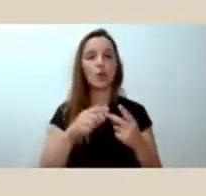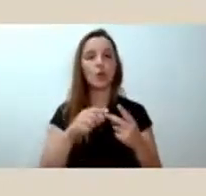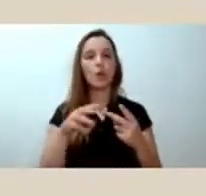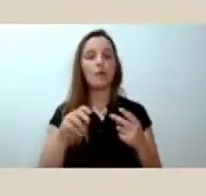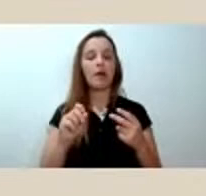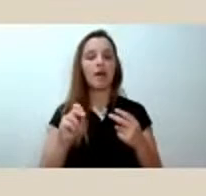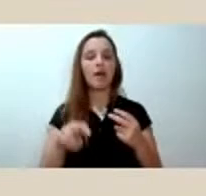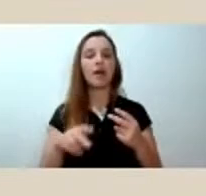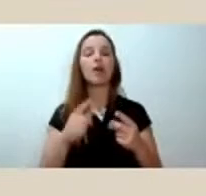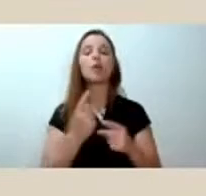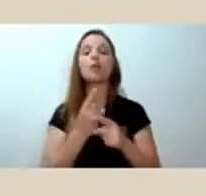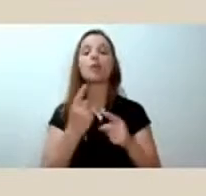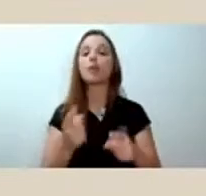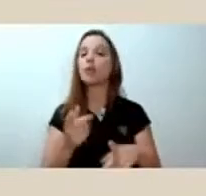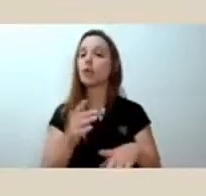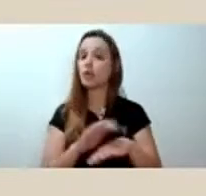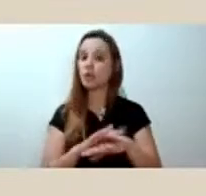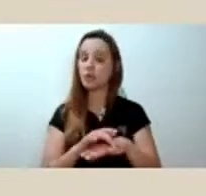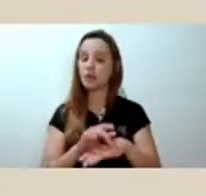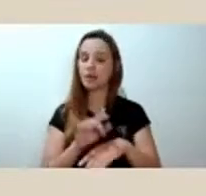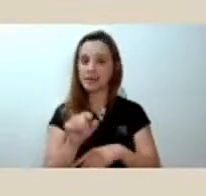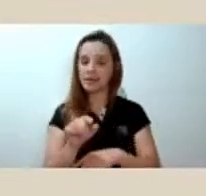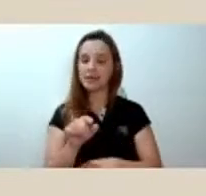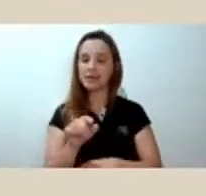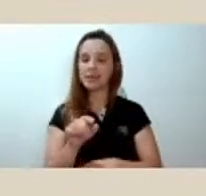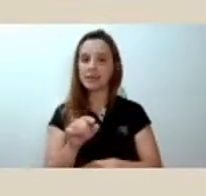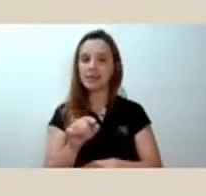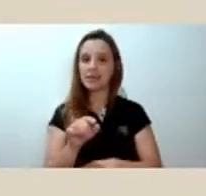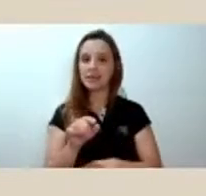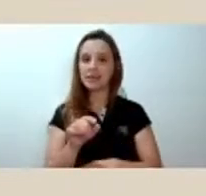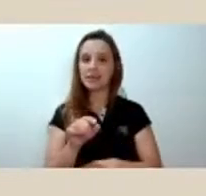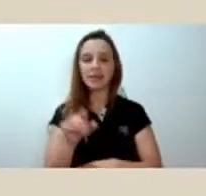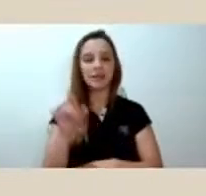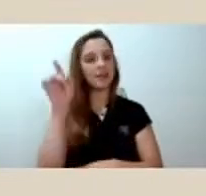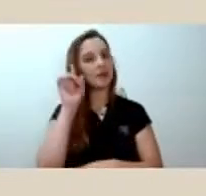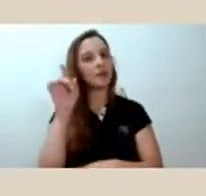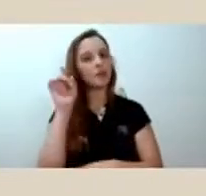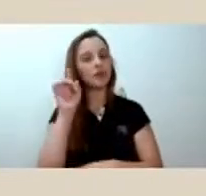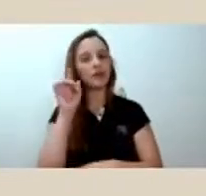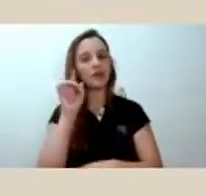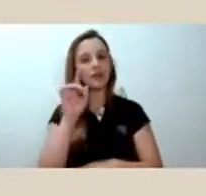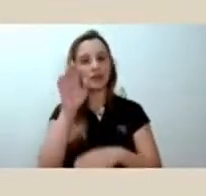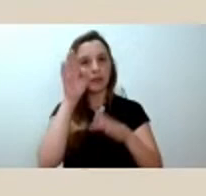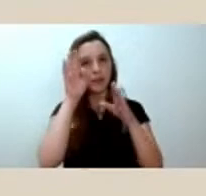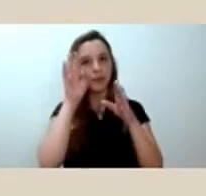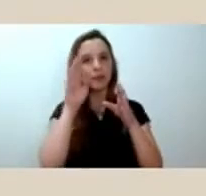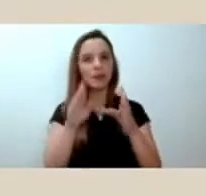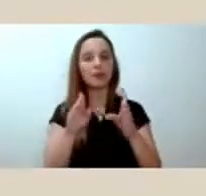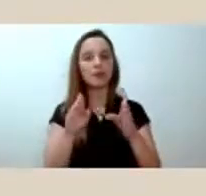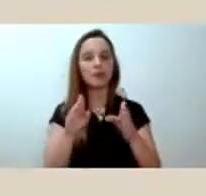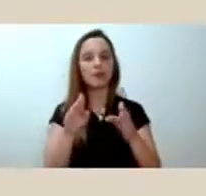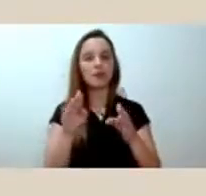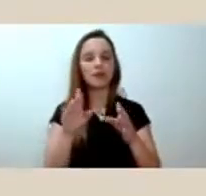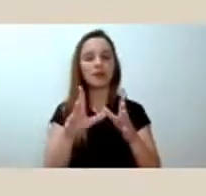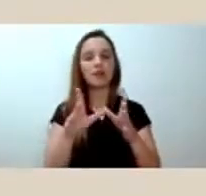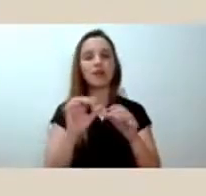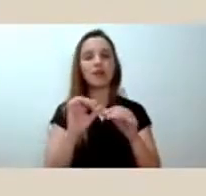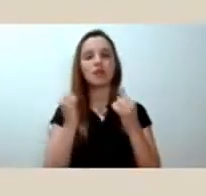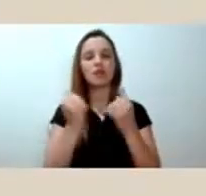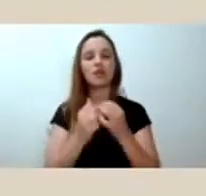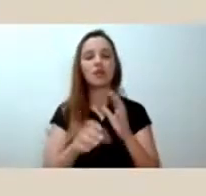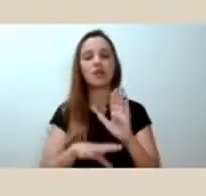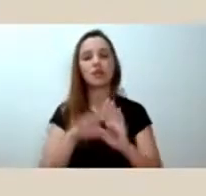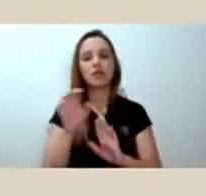because it's exactly important to focus on the conditioning, the social conditioning.